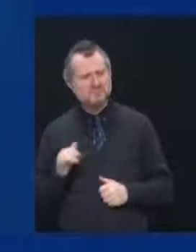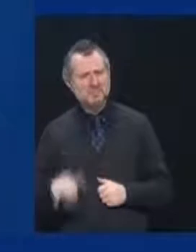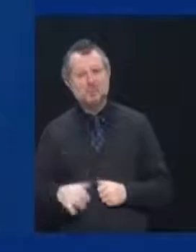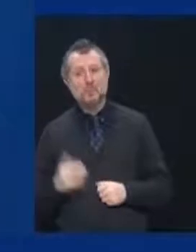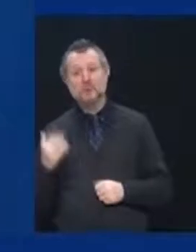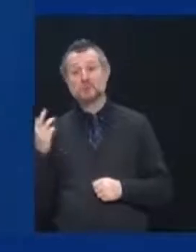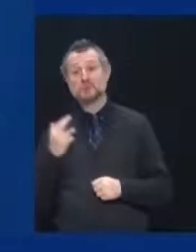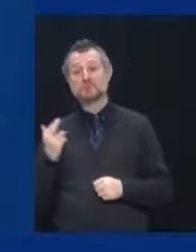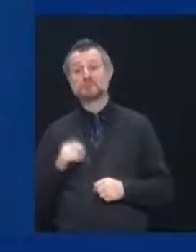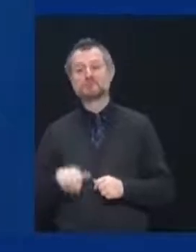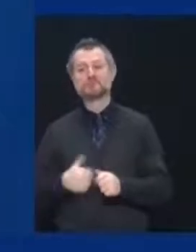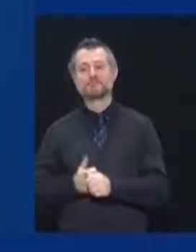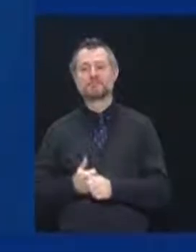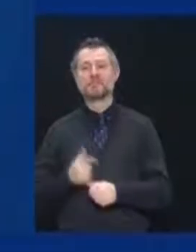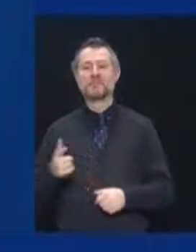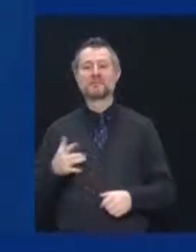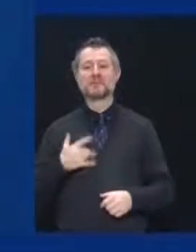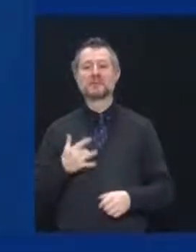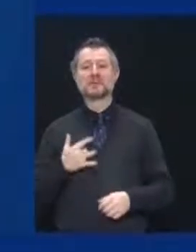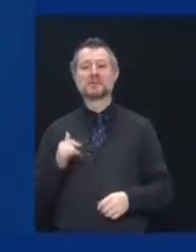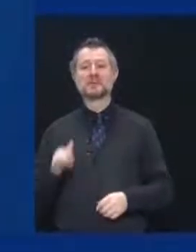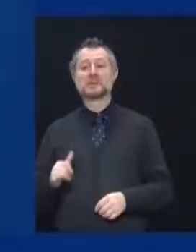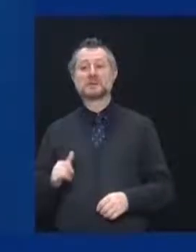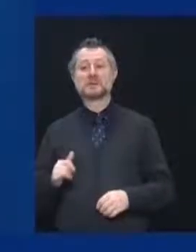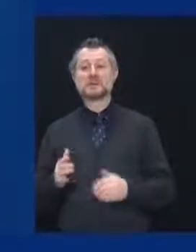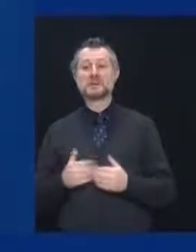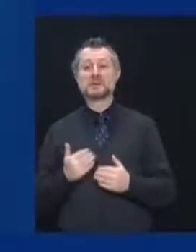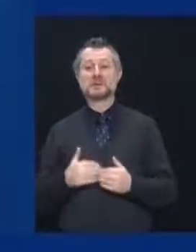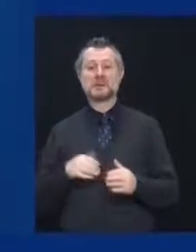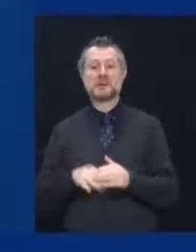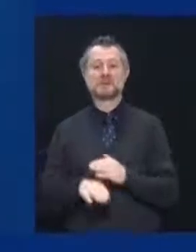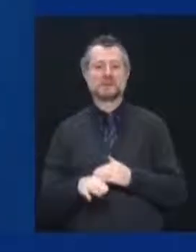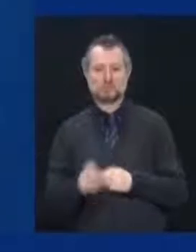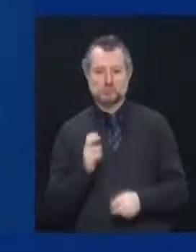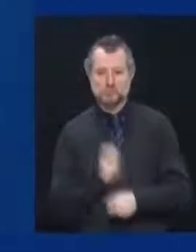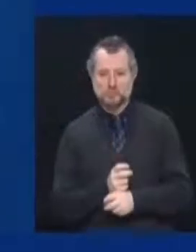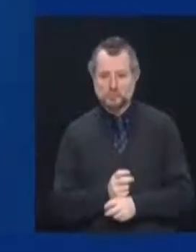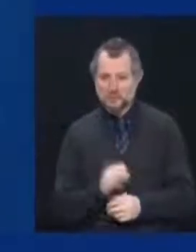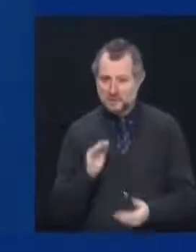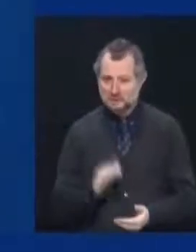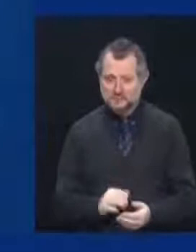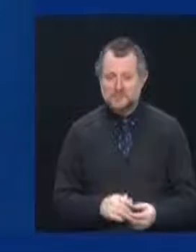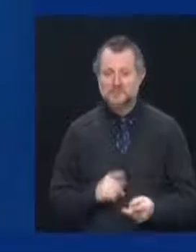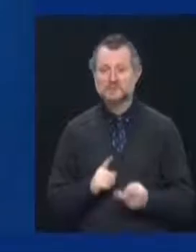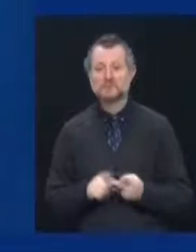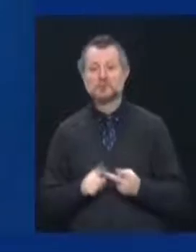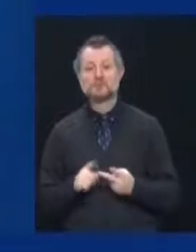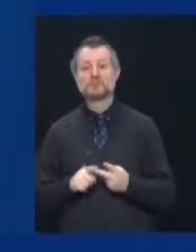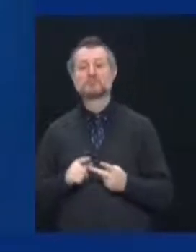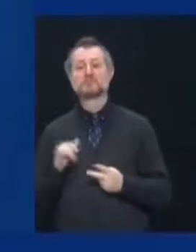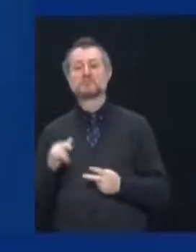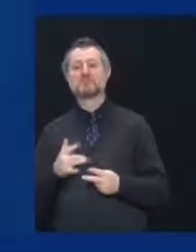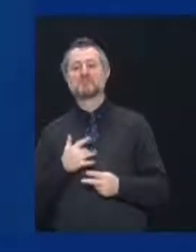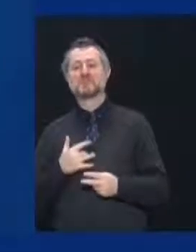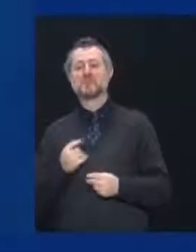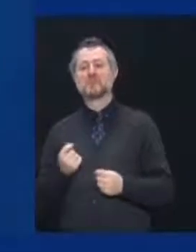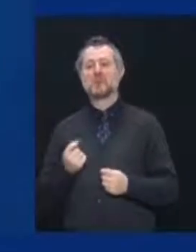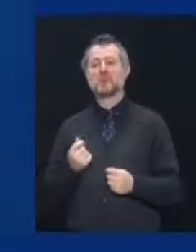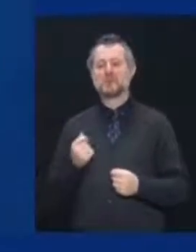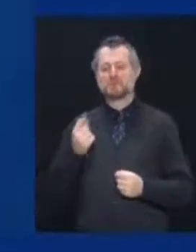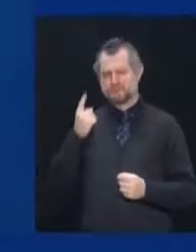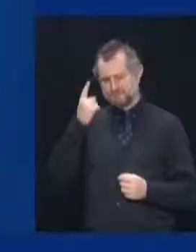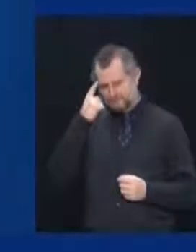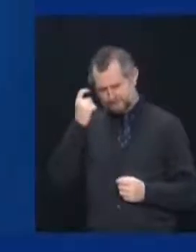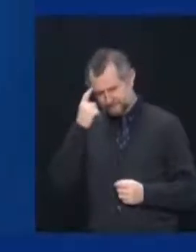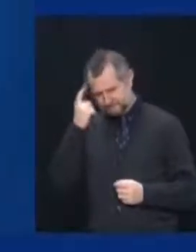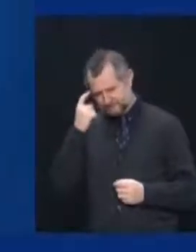think it's less access, and I also do believe there's more skepticism, lack of trust in the